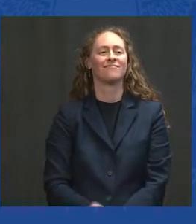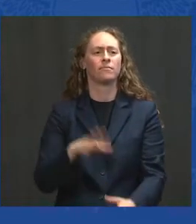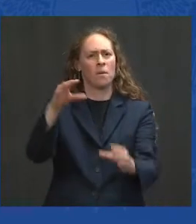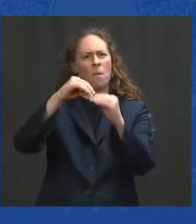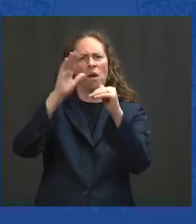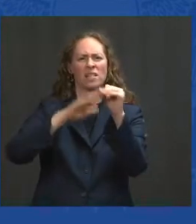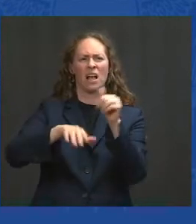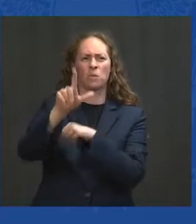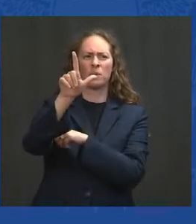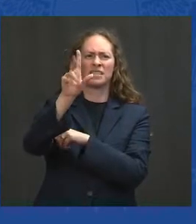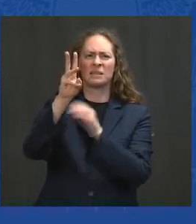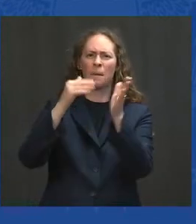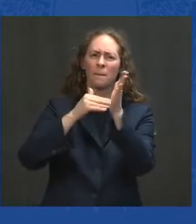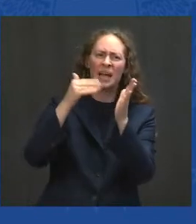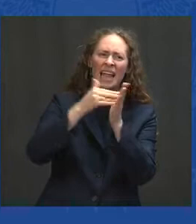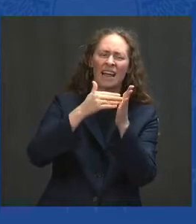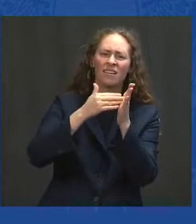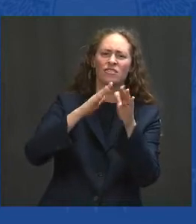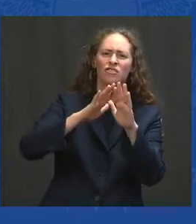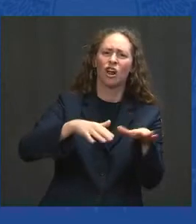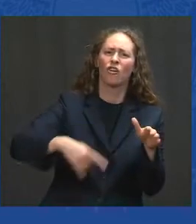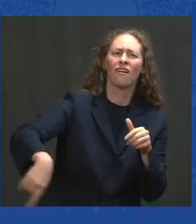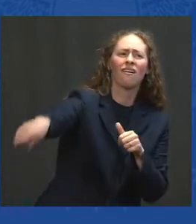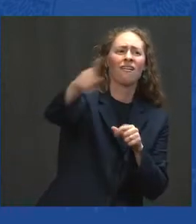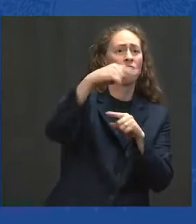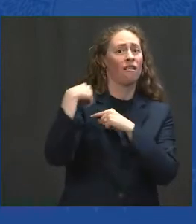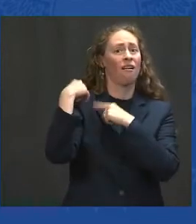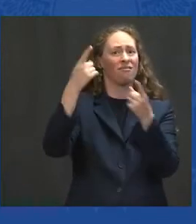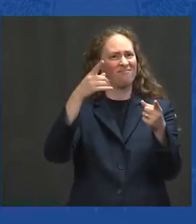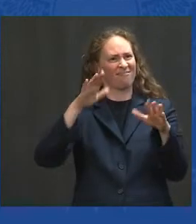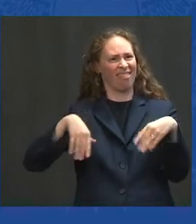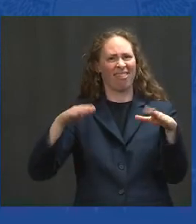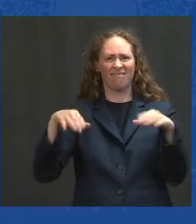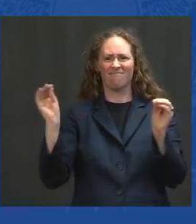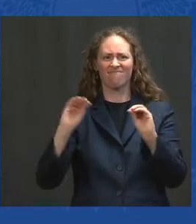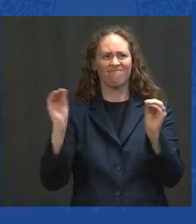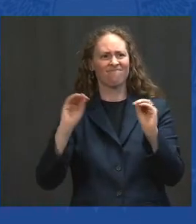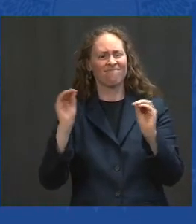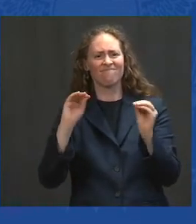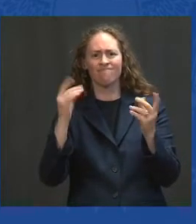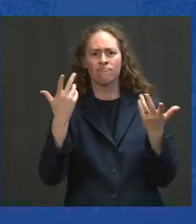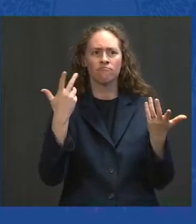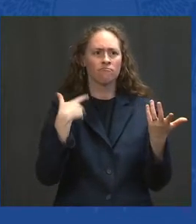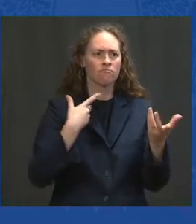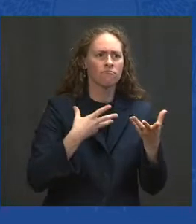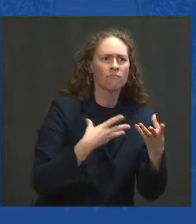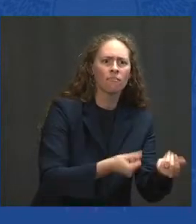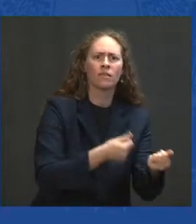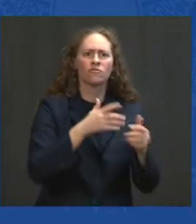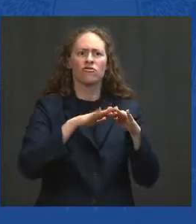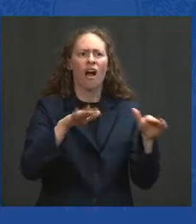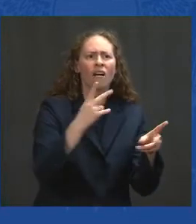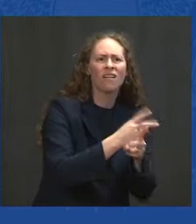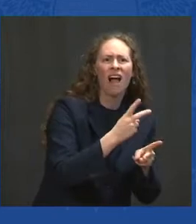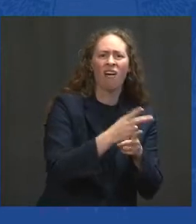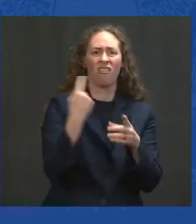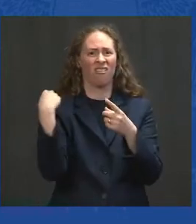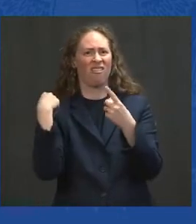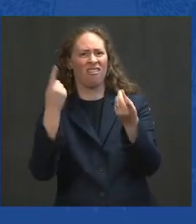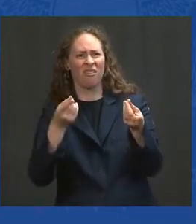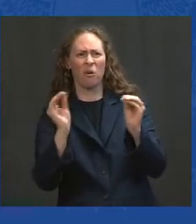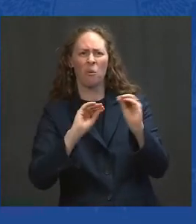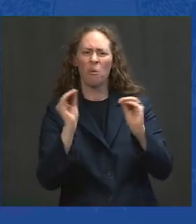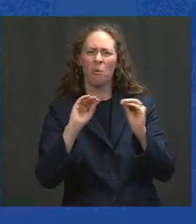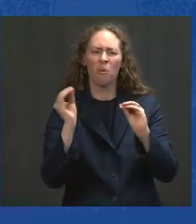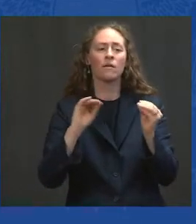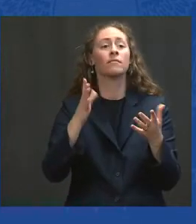any full payment for the child credit, for child care, for child tax credit. Half of all Black and Hispanic children